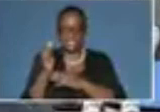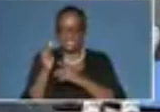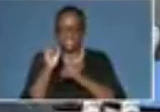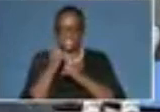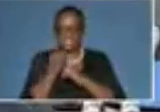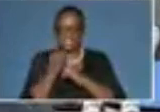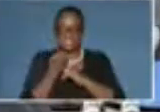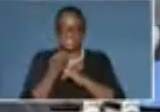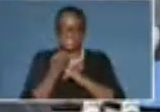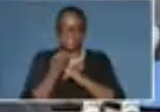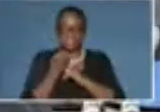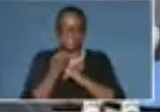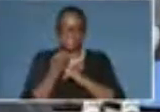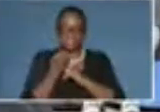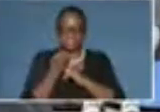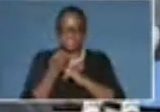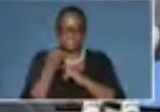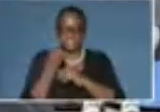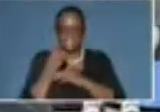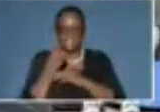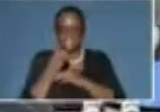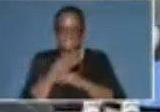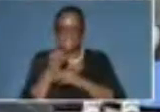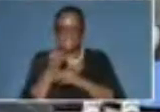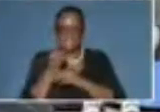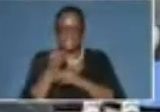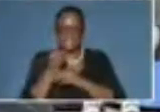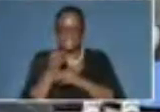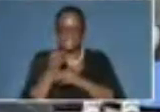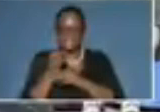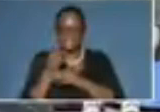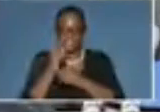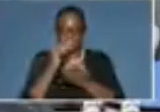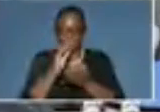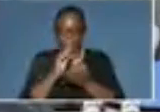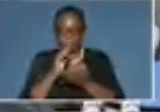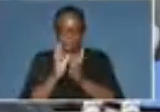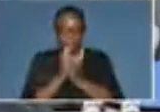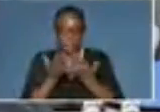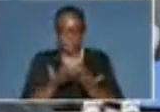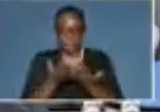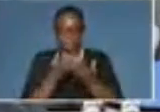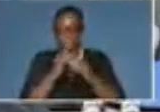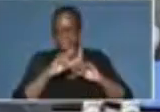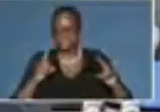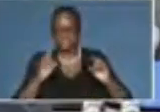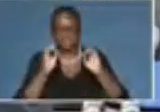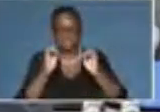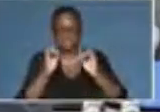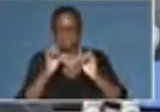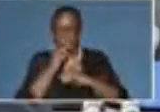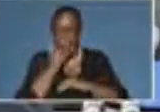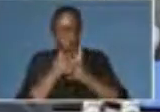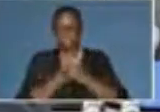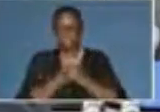citizen as to the documents or the integrity of the books. Nothing on that level was compromised.